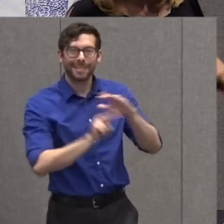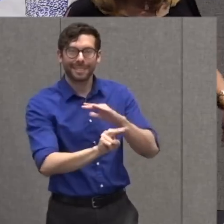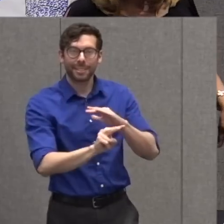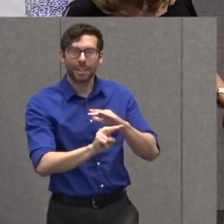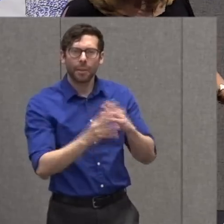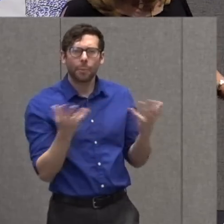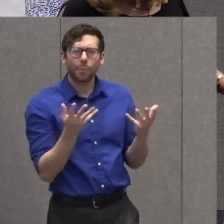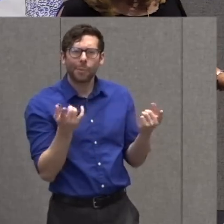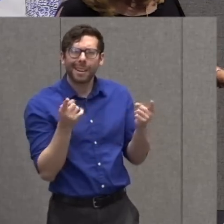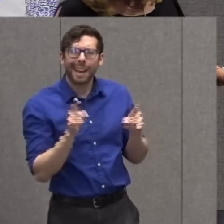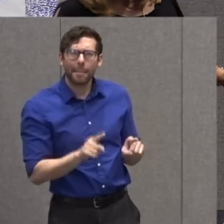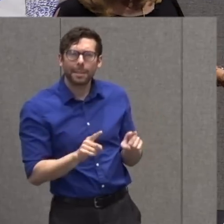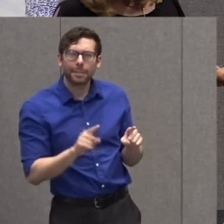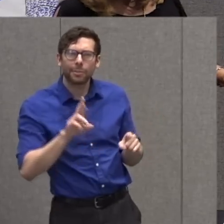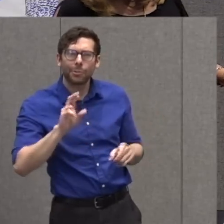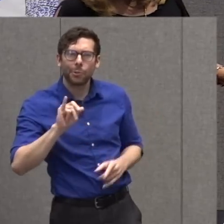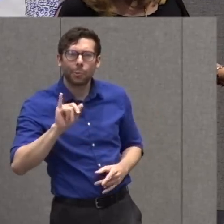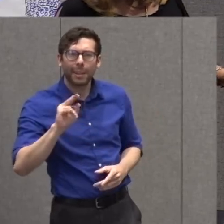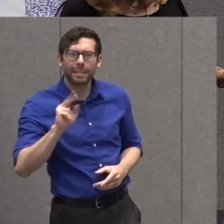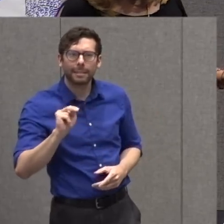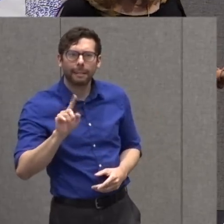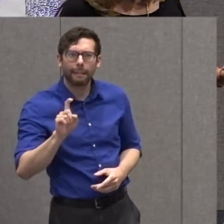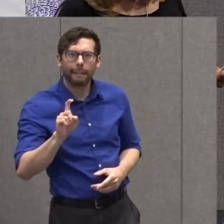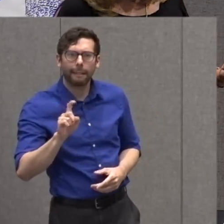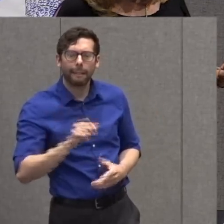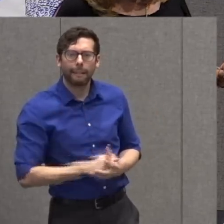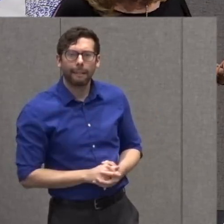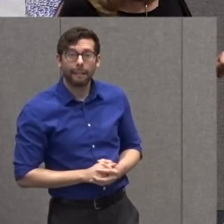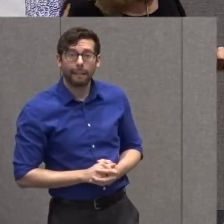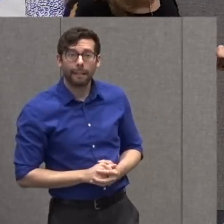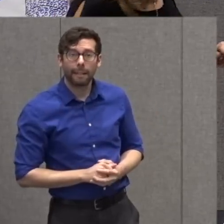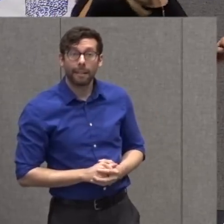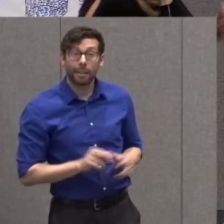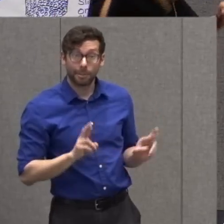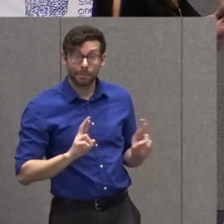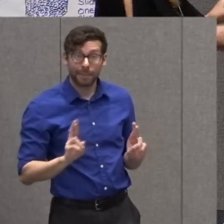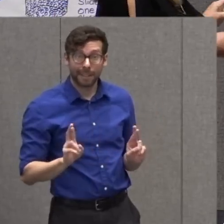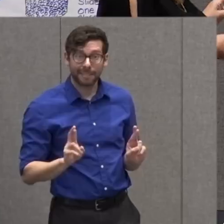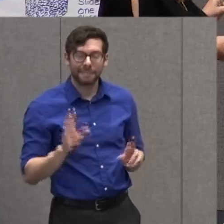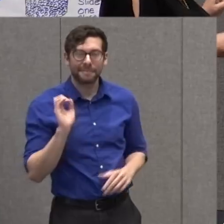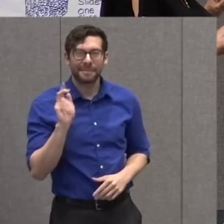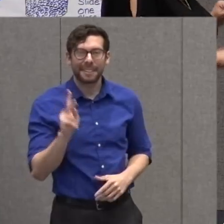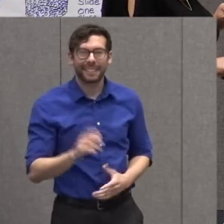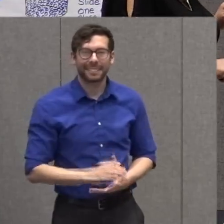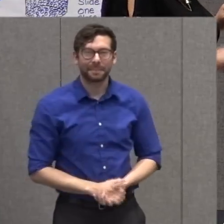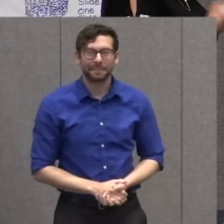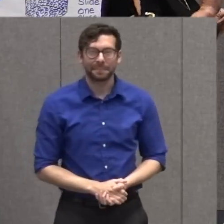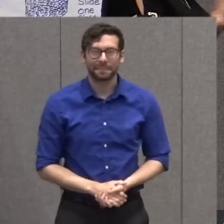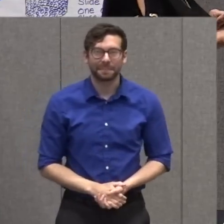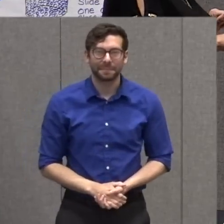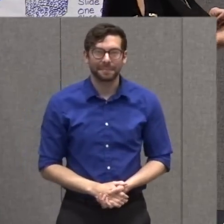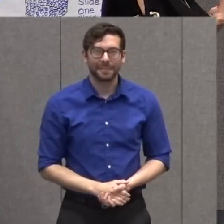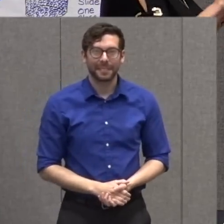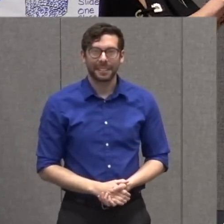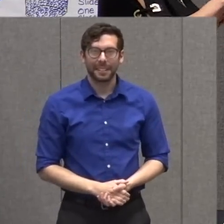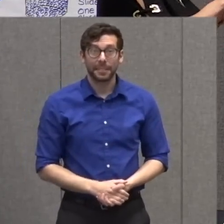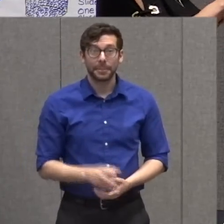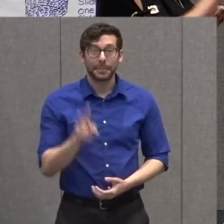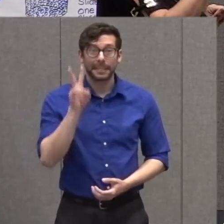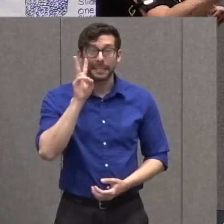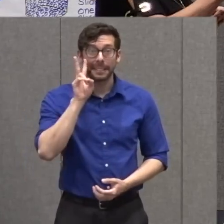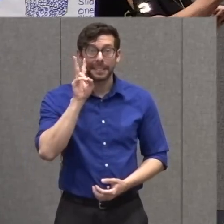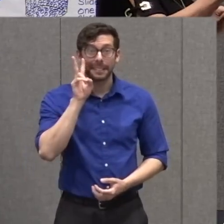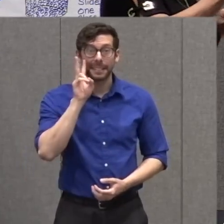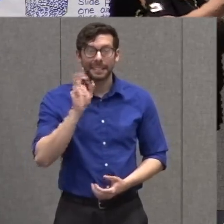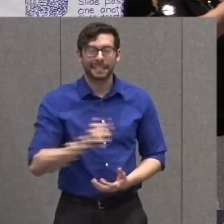raisins? Okay. Are you ready? All right, let's see how we're doing. So Okay. we're going to go